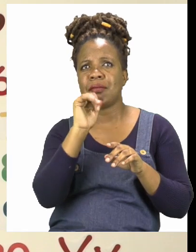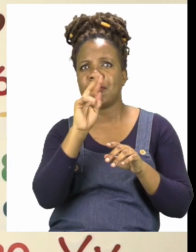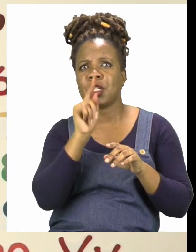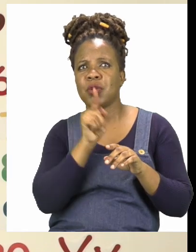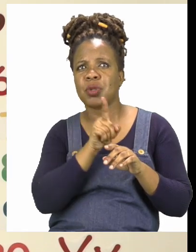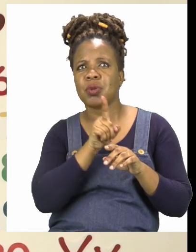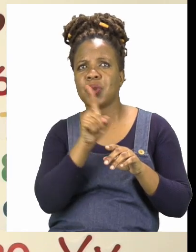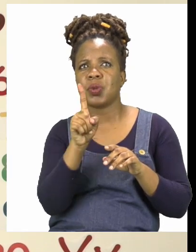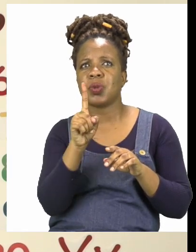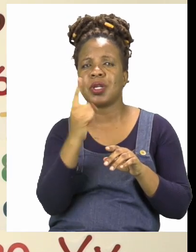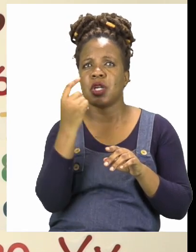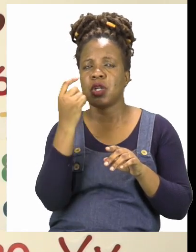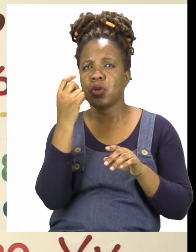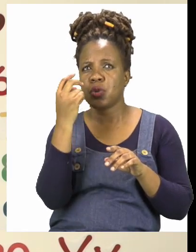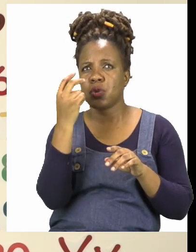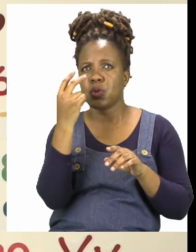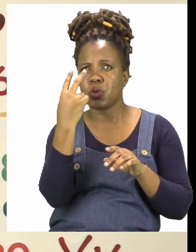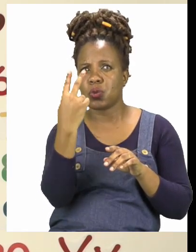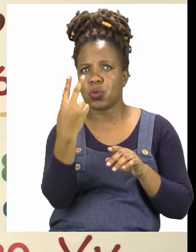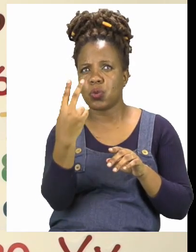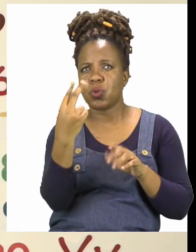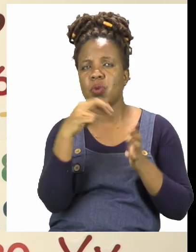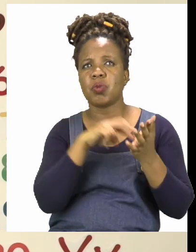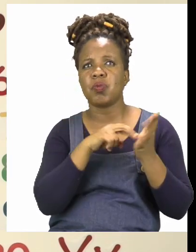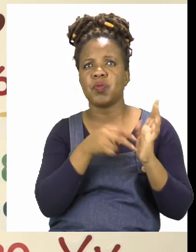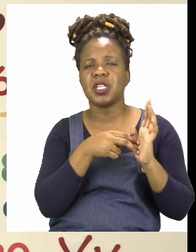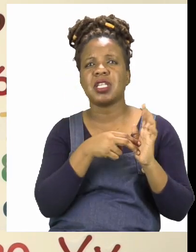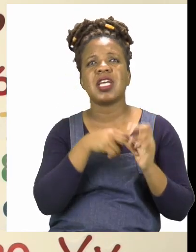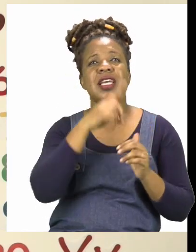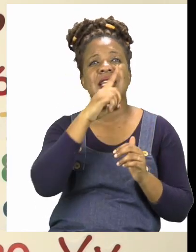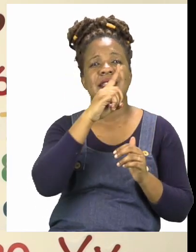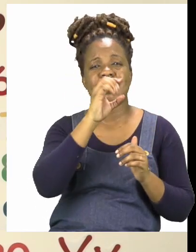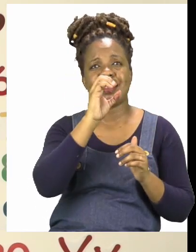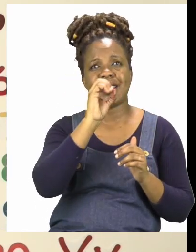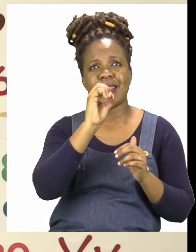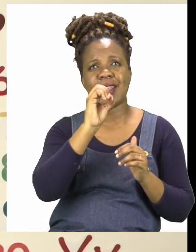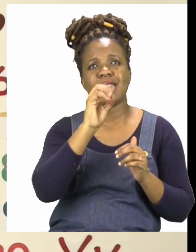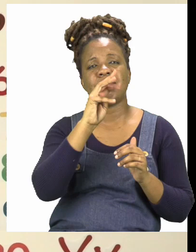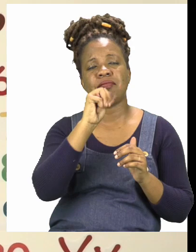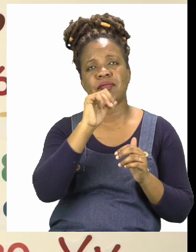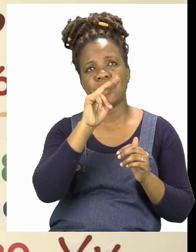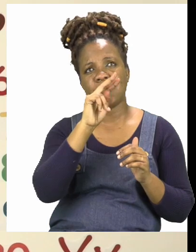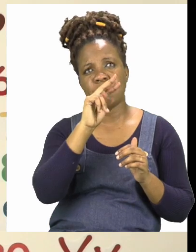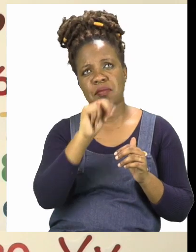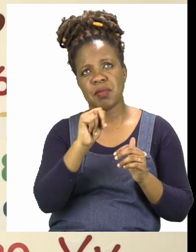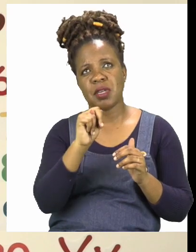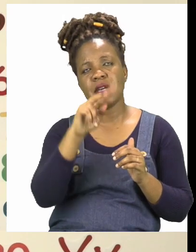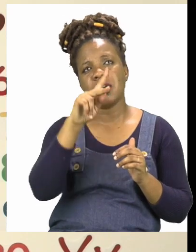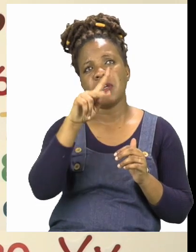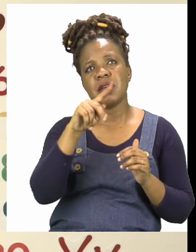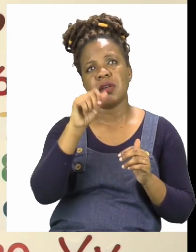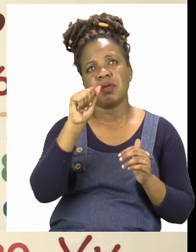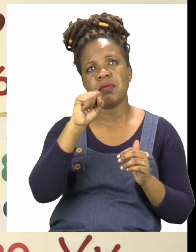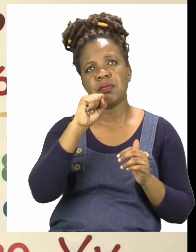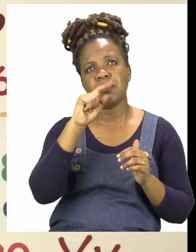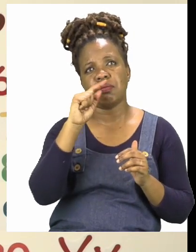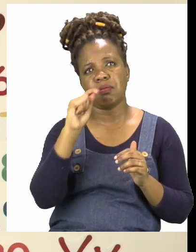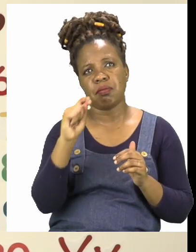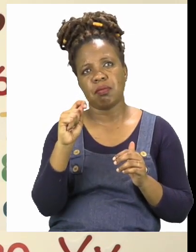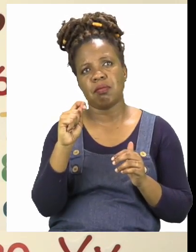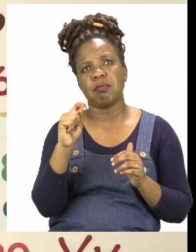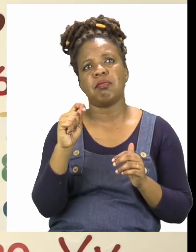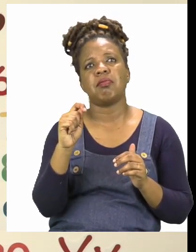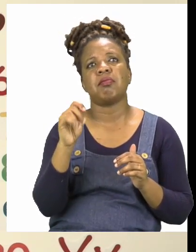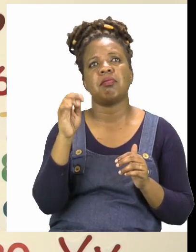that 5 is 25 minutes. So we say 25 minutes past 9.